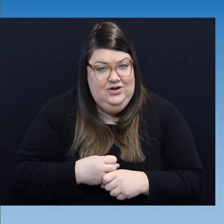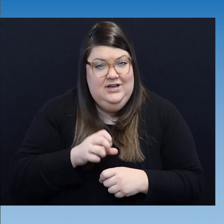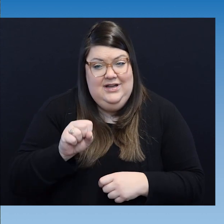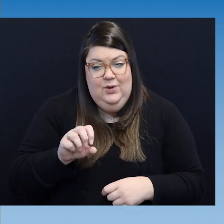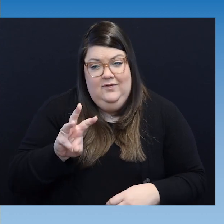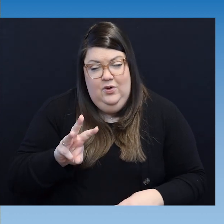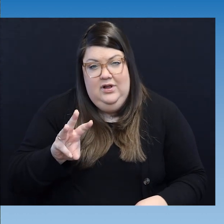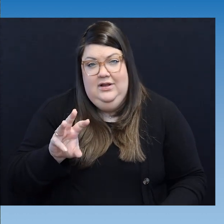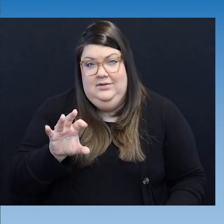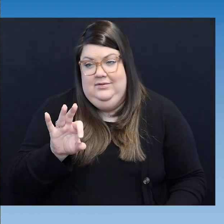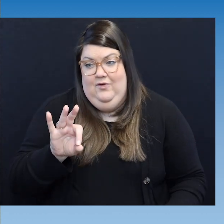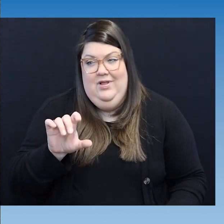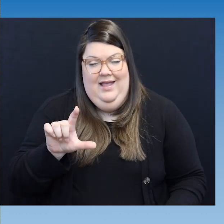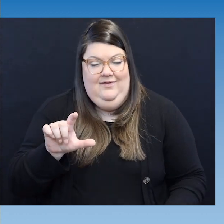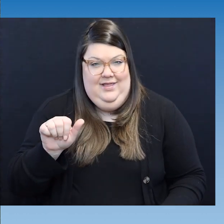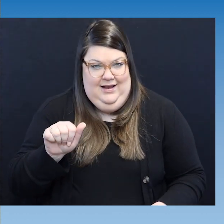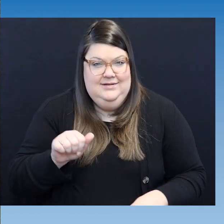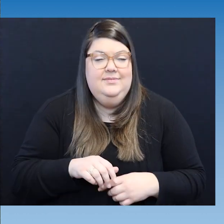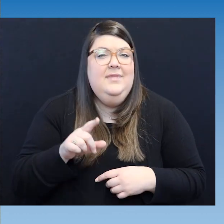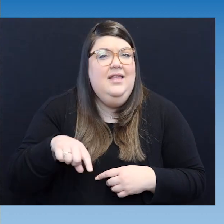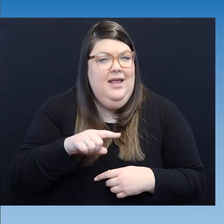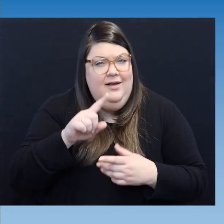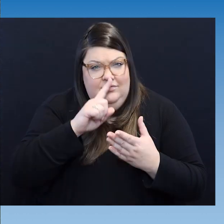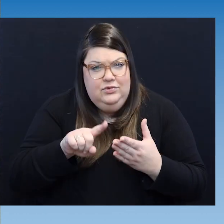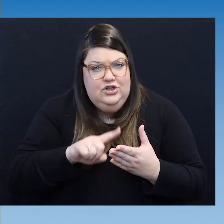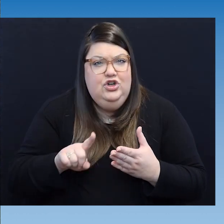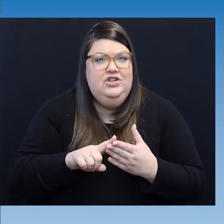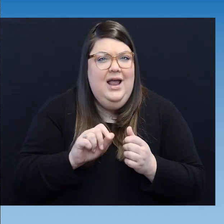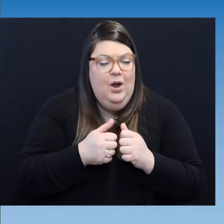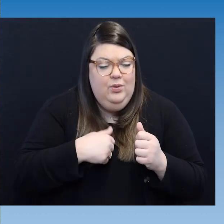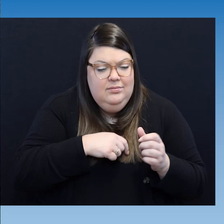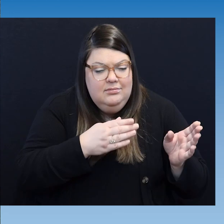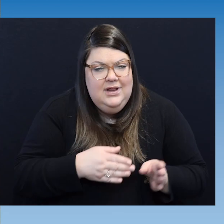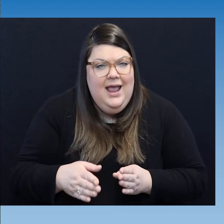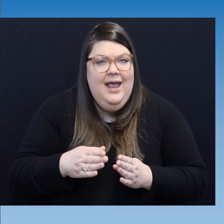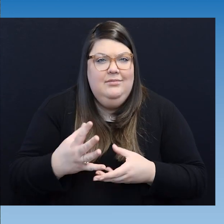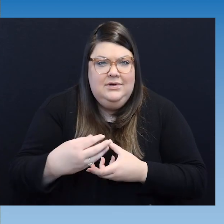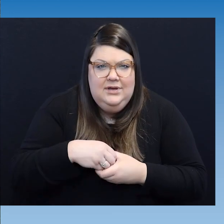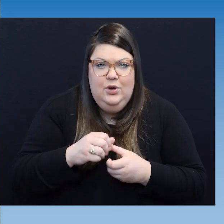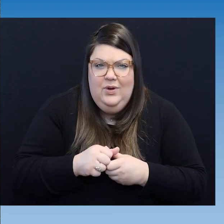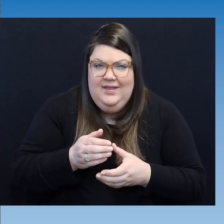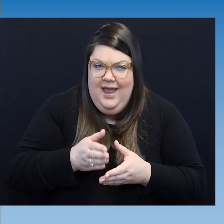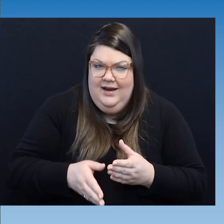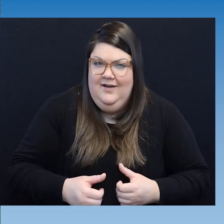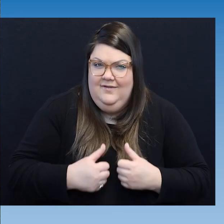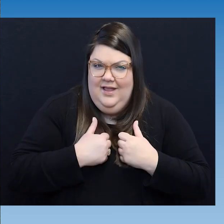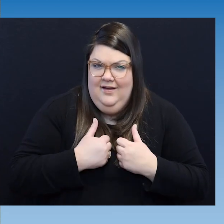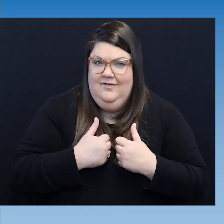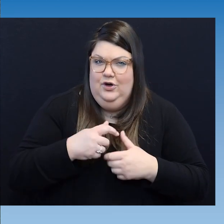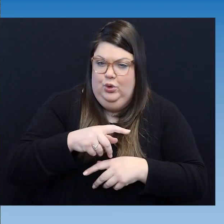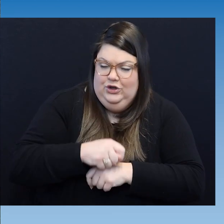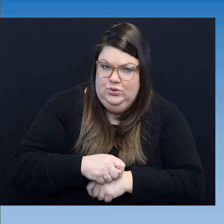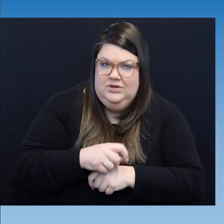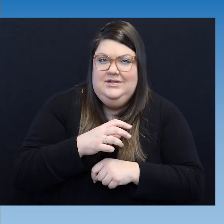research on end-of-life traditions, the ways we plan for and participate in end-of-life rituals, and how we mourn and honor those who have passed